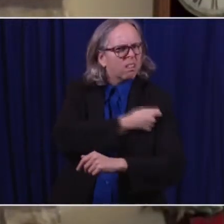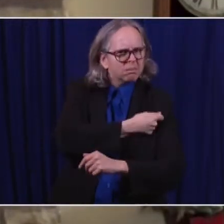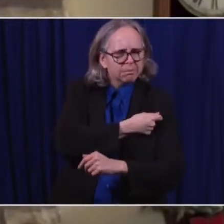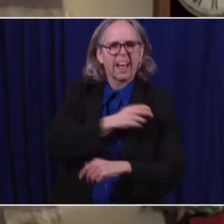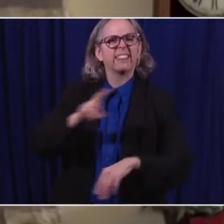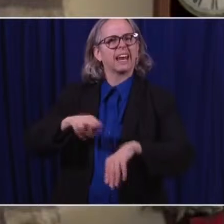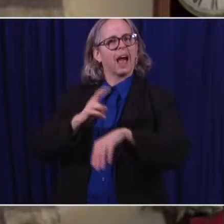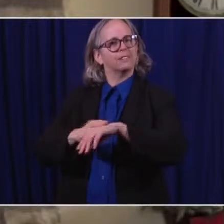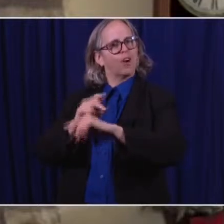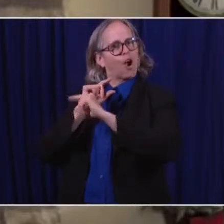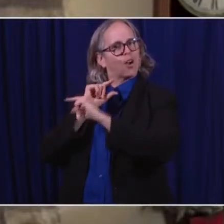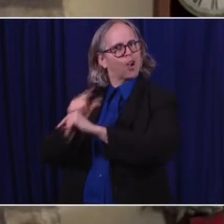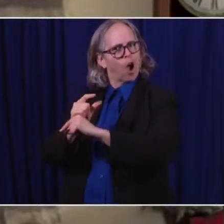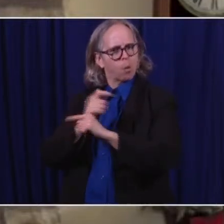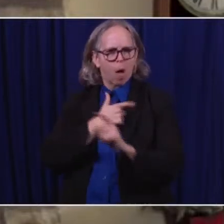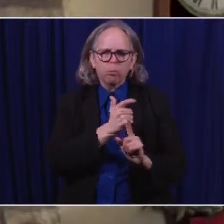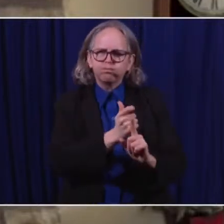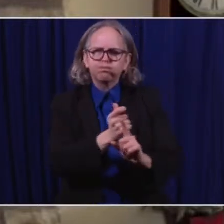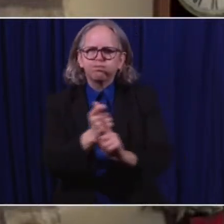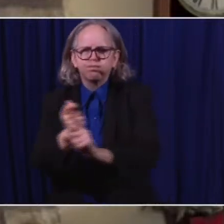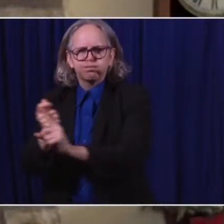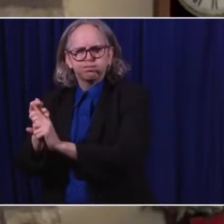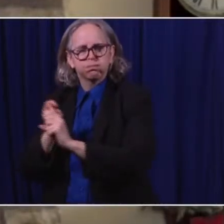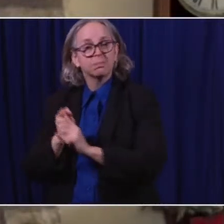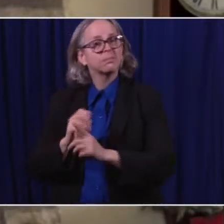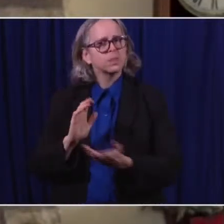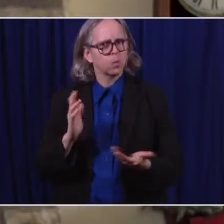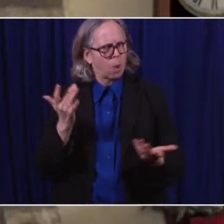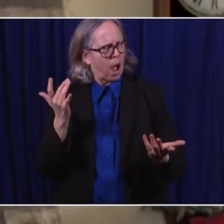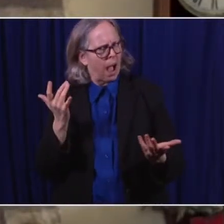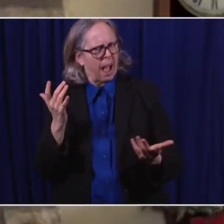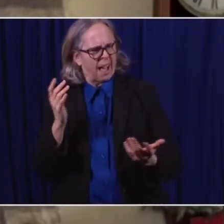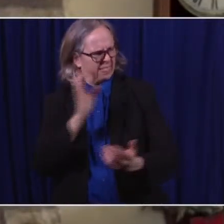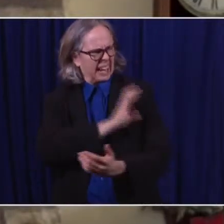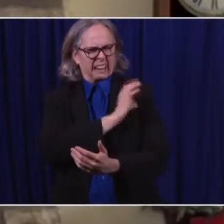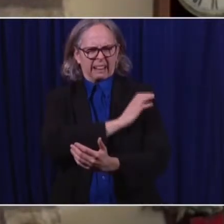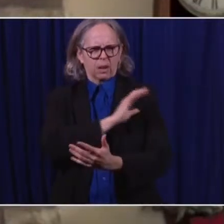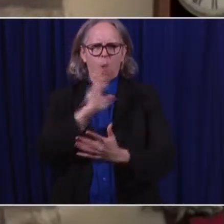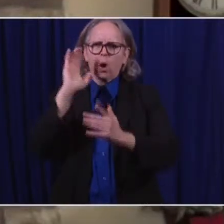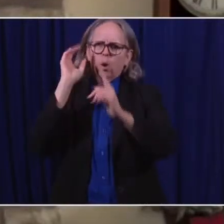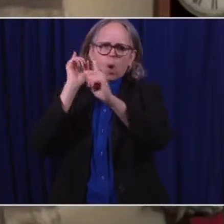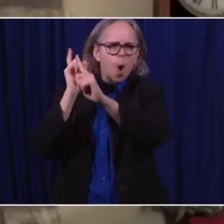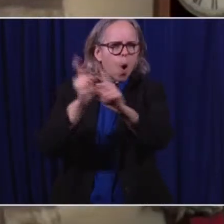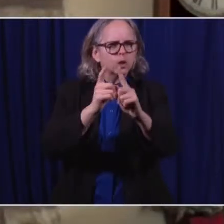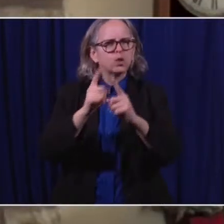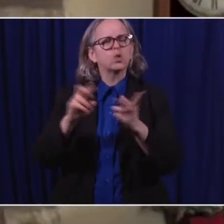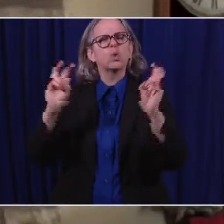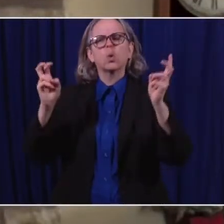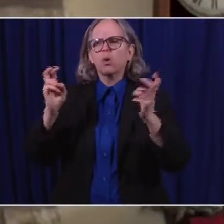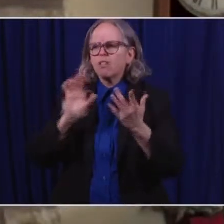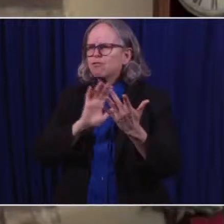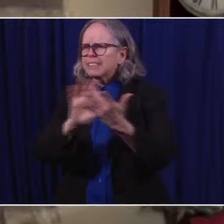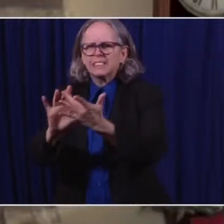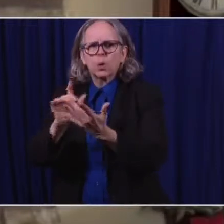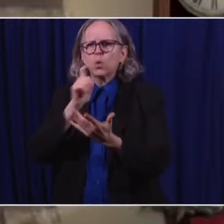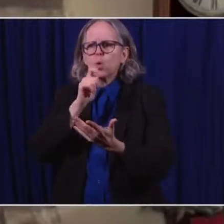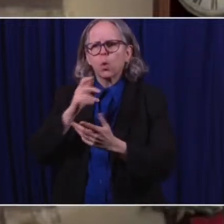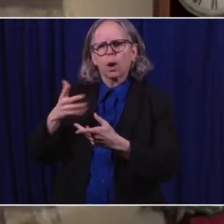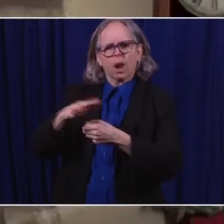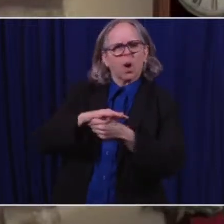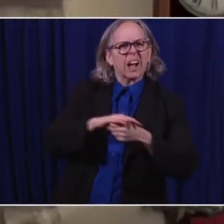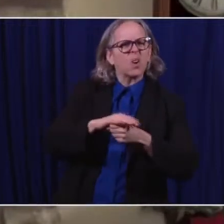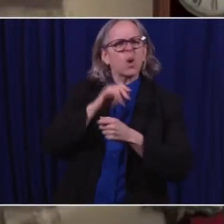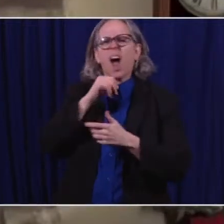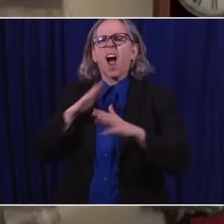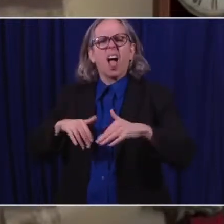help underserved folks in underserved areas get access to vaccines. And joining us from today's clinic is